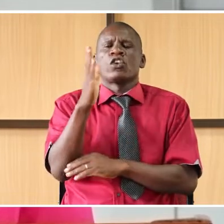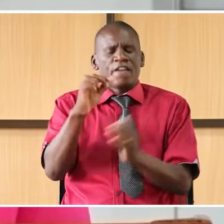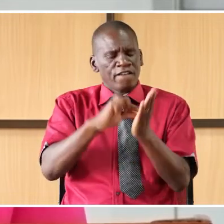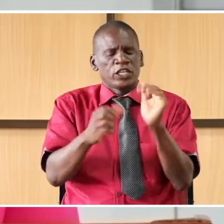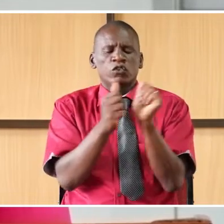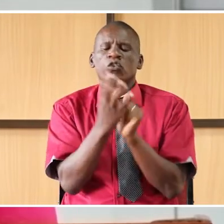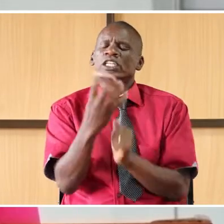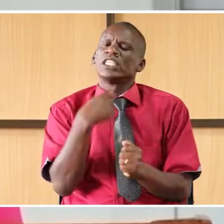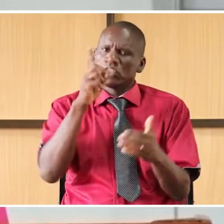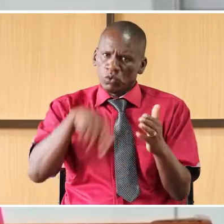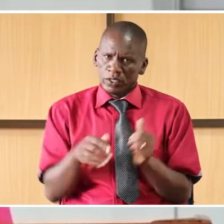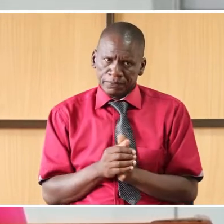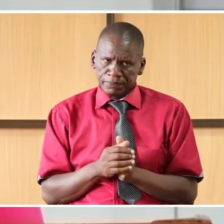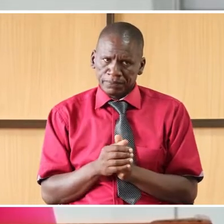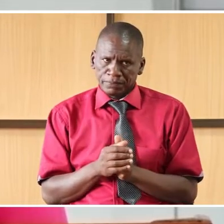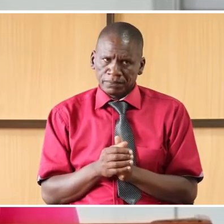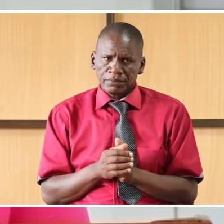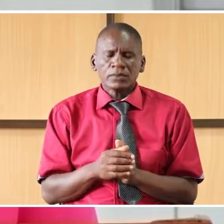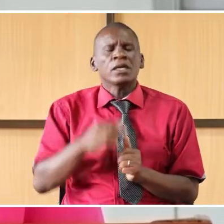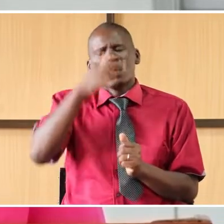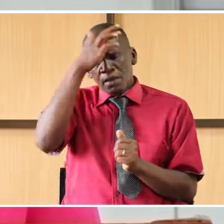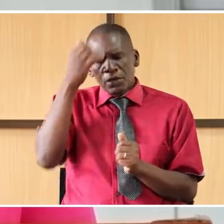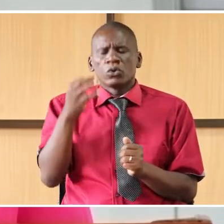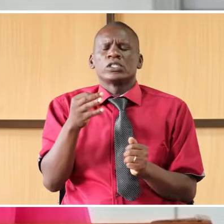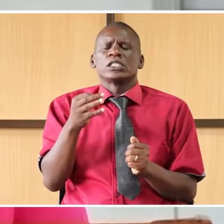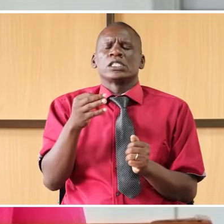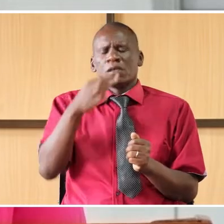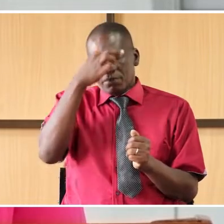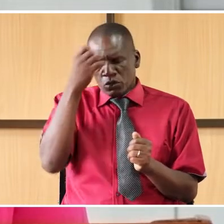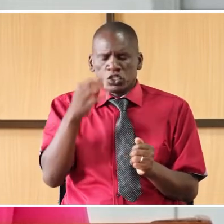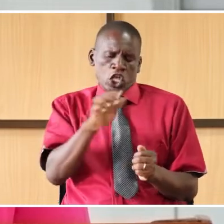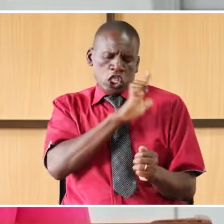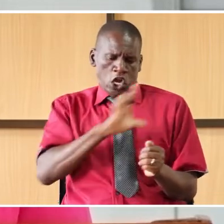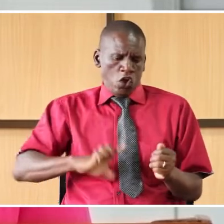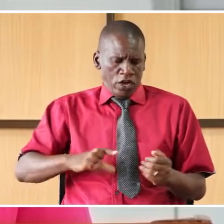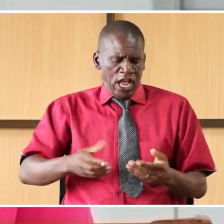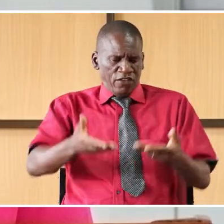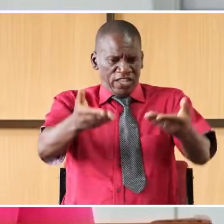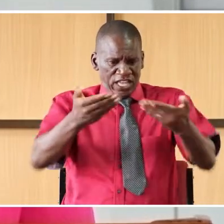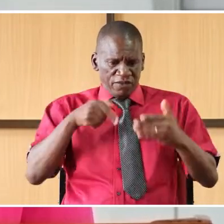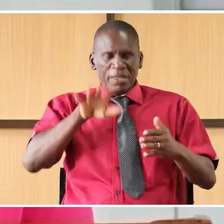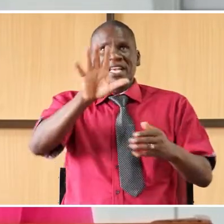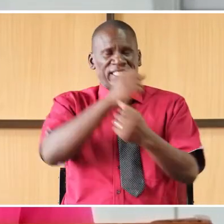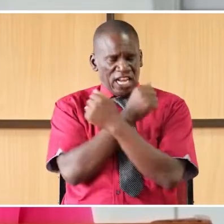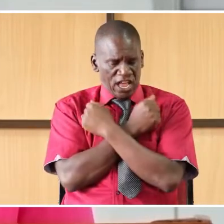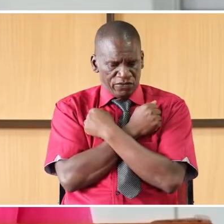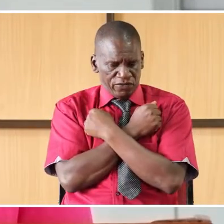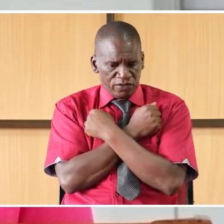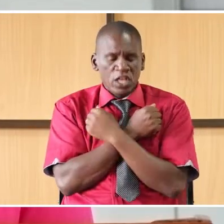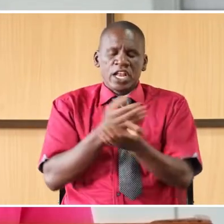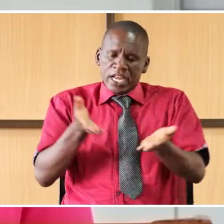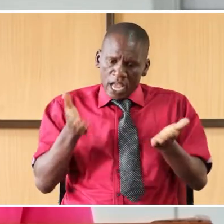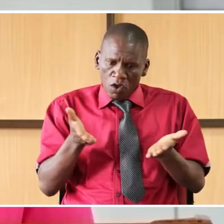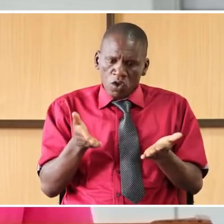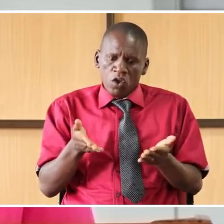Verse 14 says, because he has set his love upon me, says the Lord,